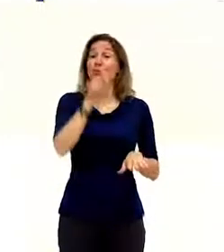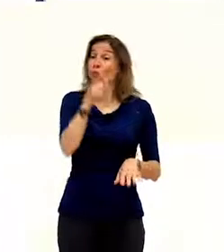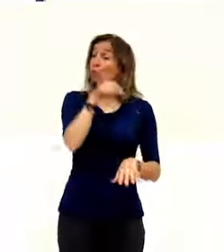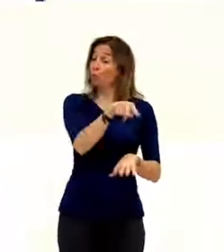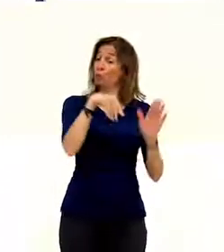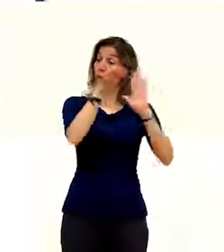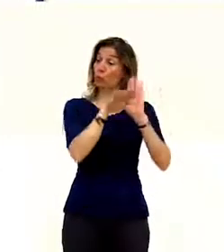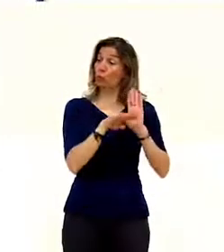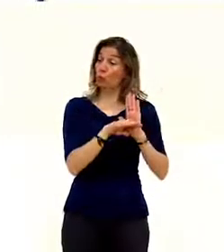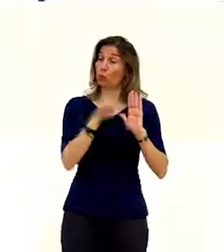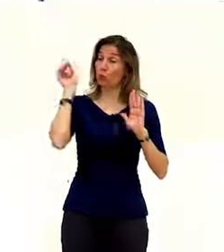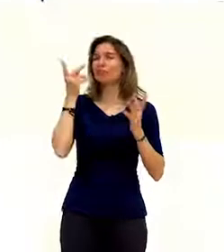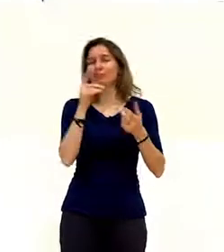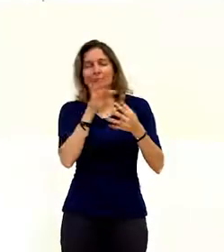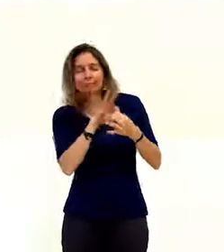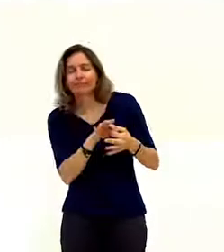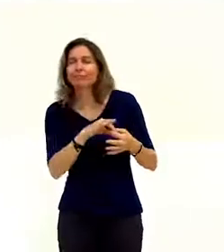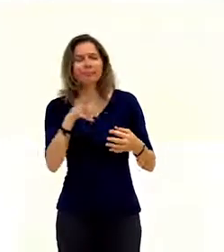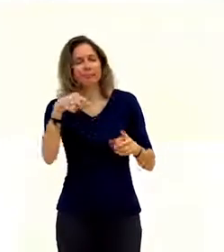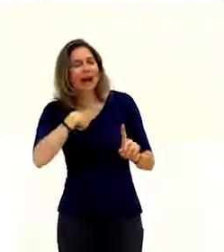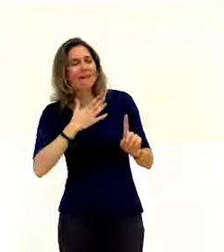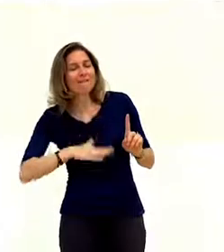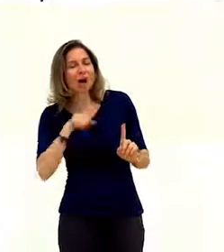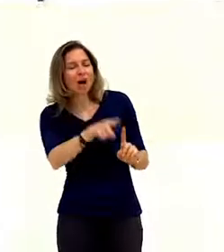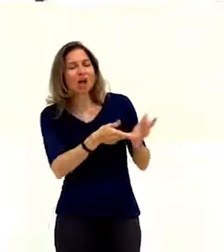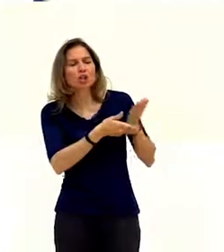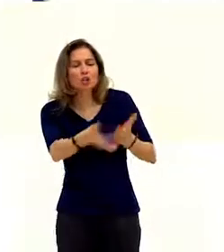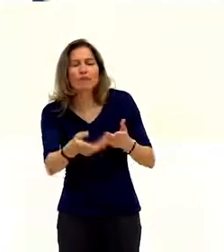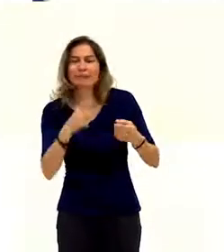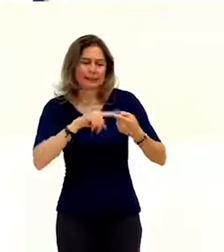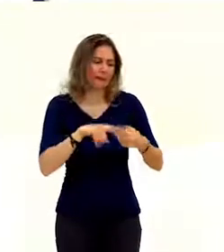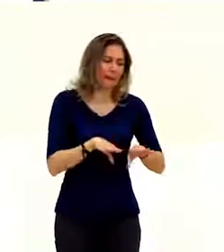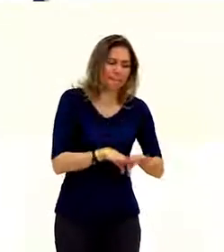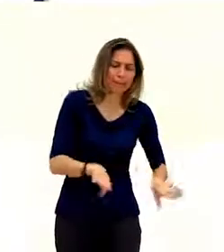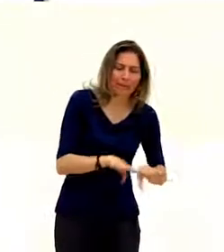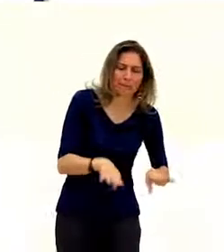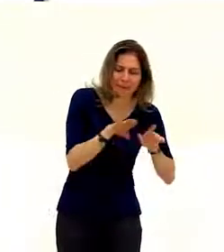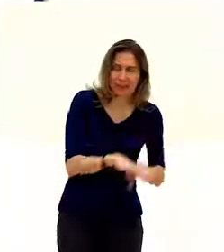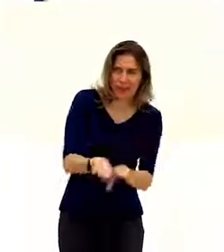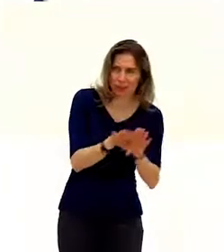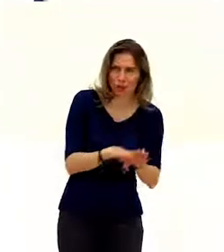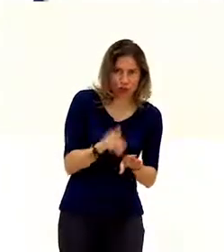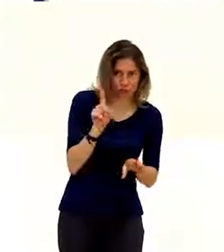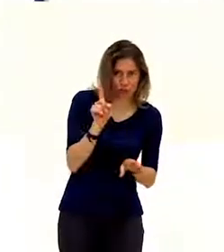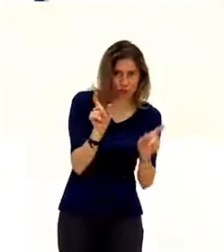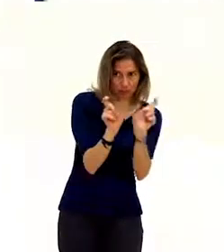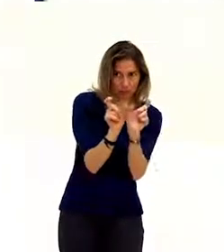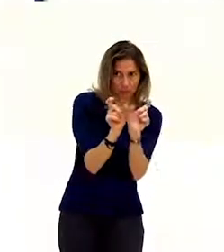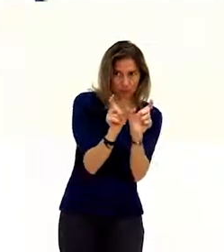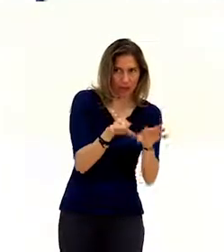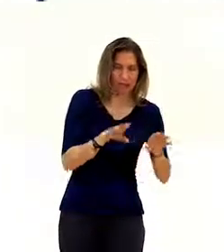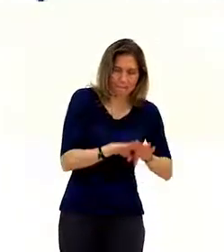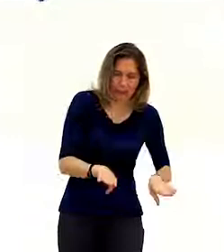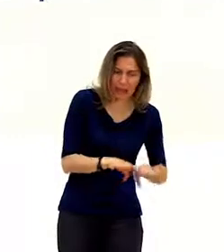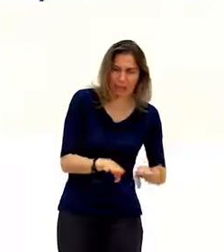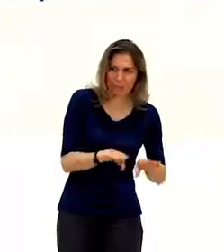definition in terms of what you expect out of the service, the minimum standard requirement,